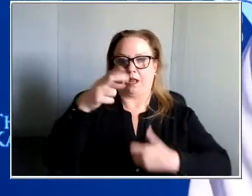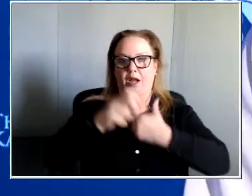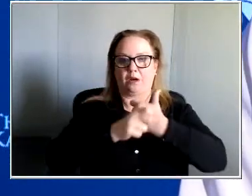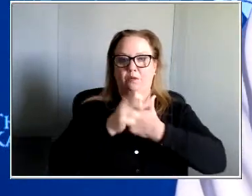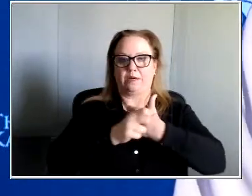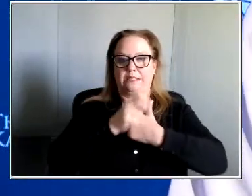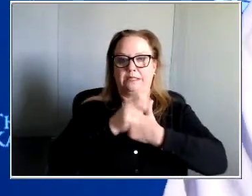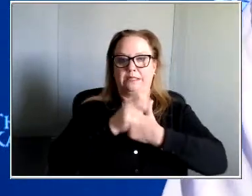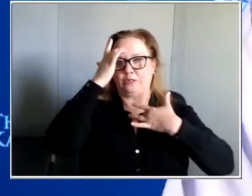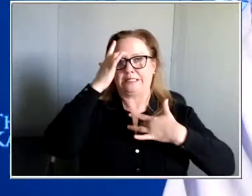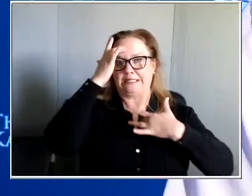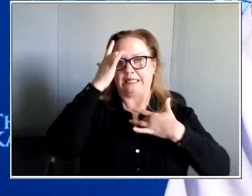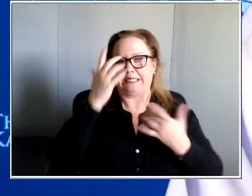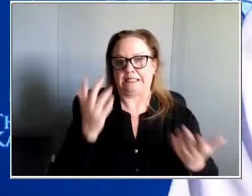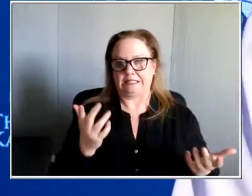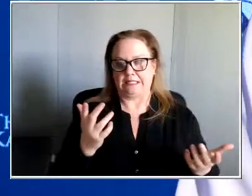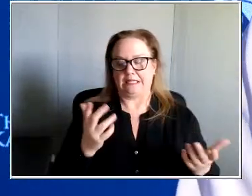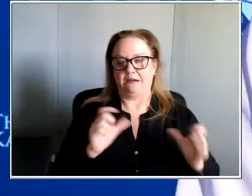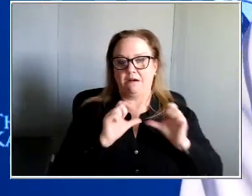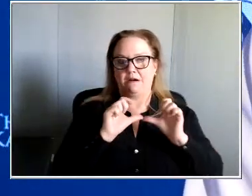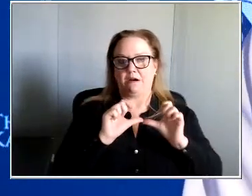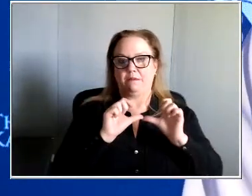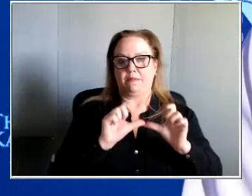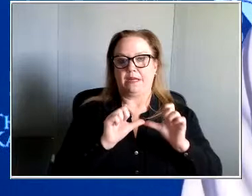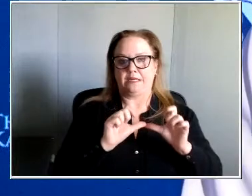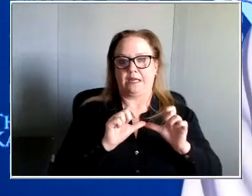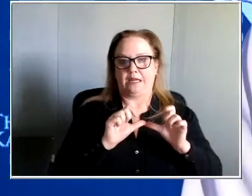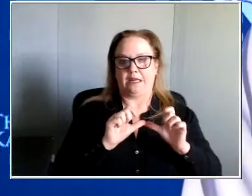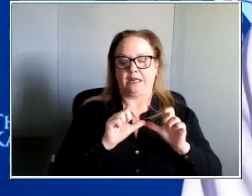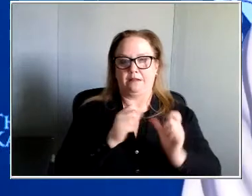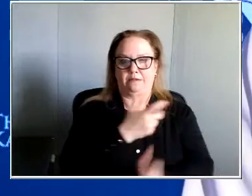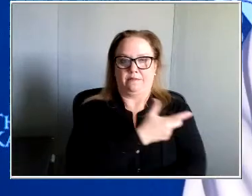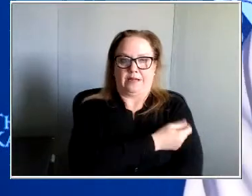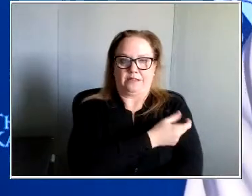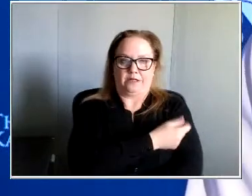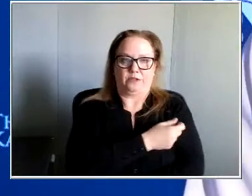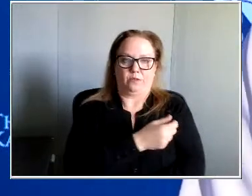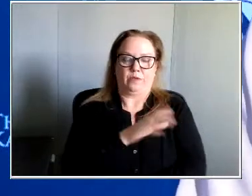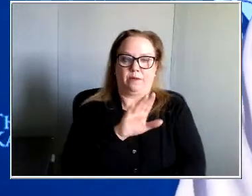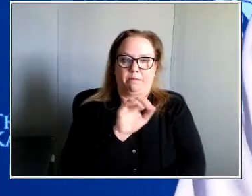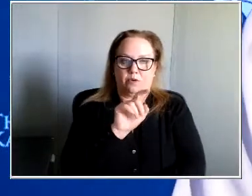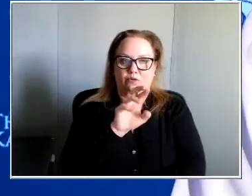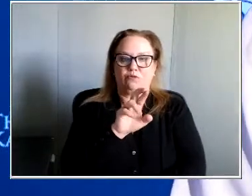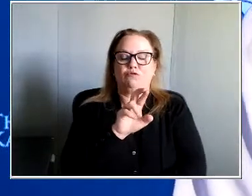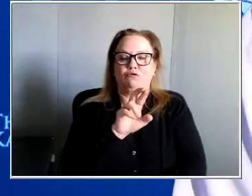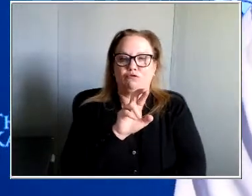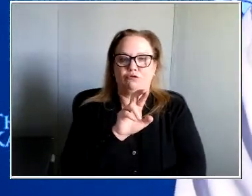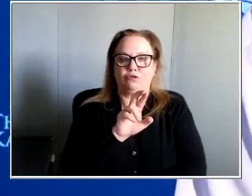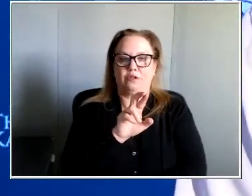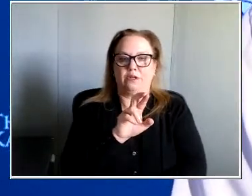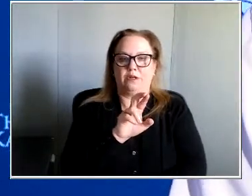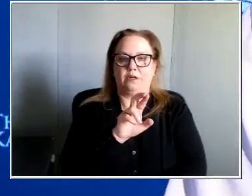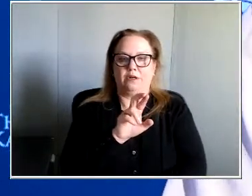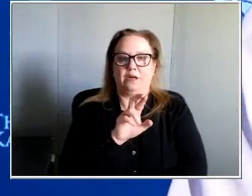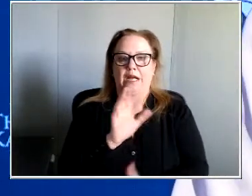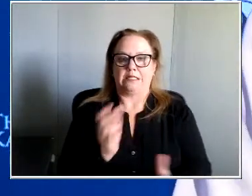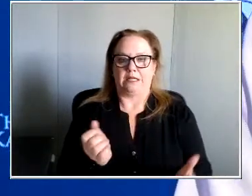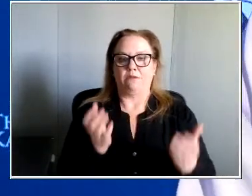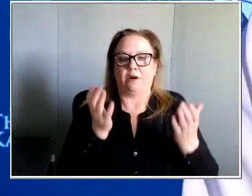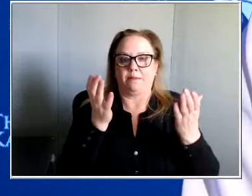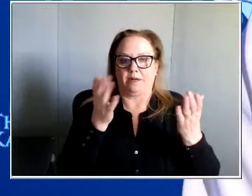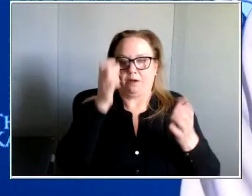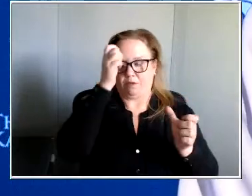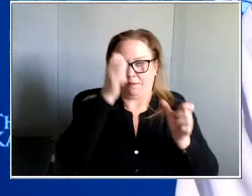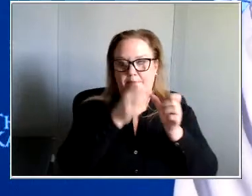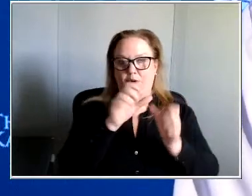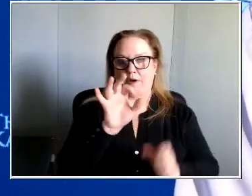disease are maintaining their up-to-date status with those booster vaccines as they are recommended. We remember the FDA